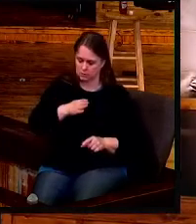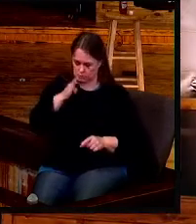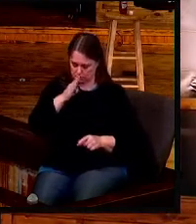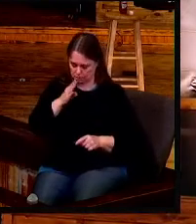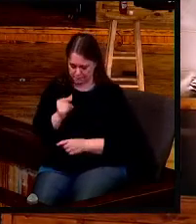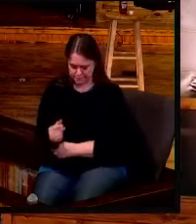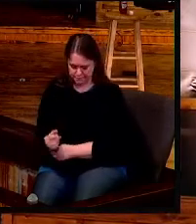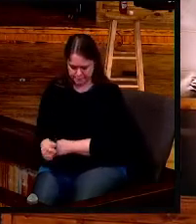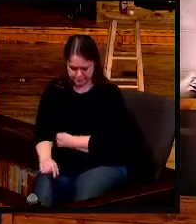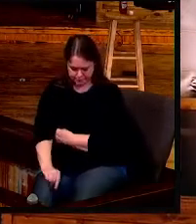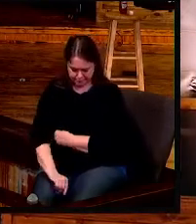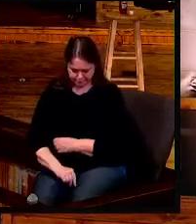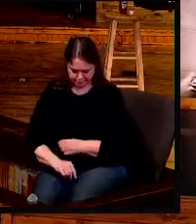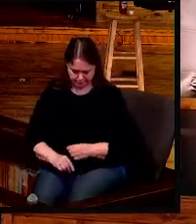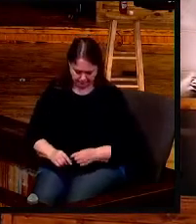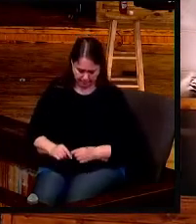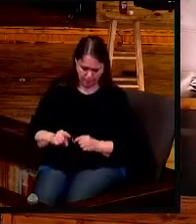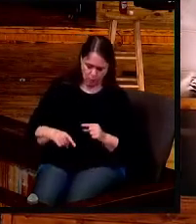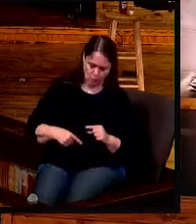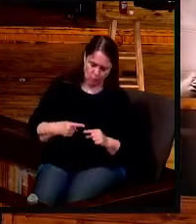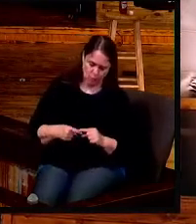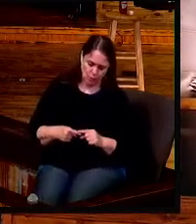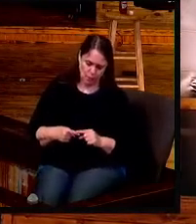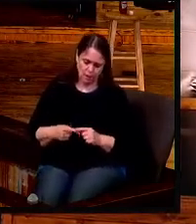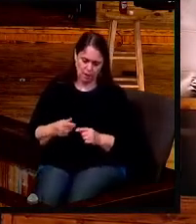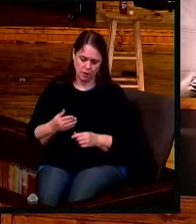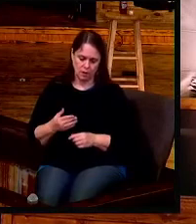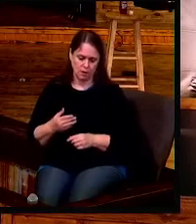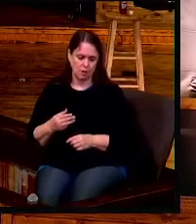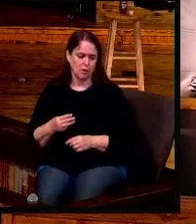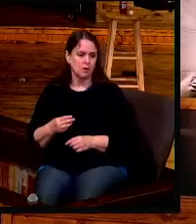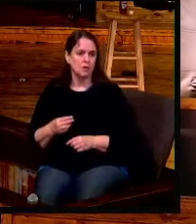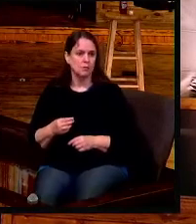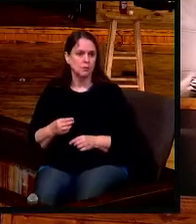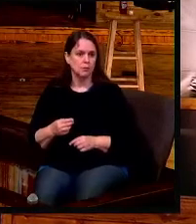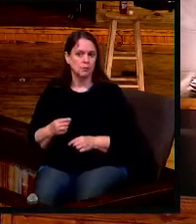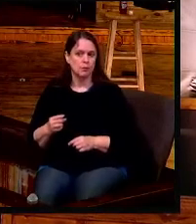Because when we can do that, then we can be content exactly where we're at that moment.